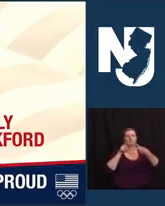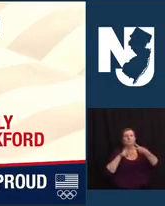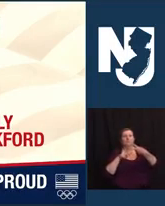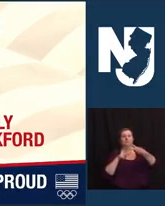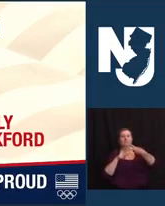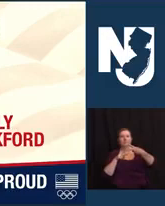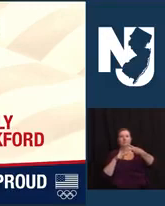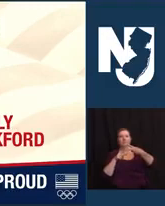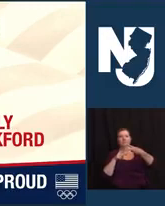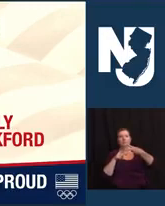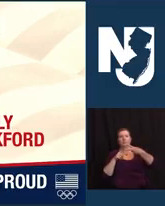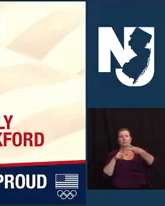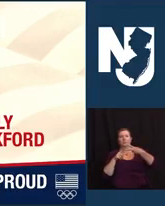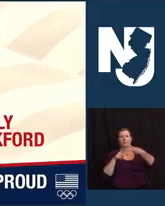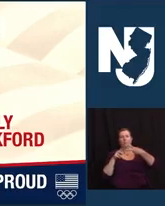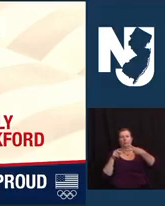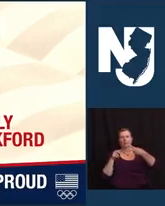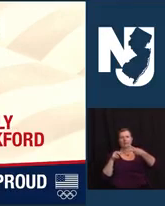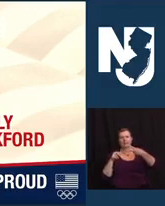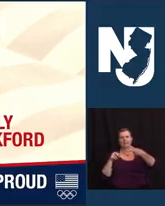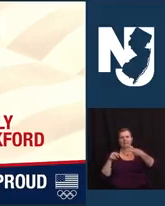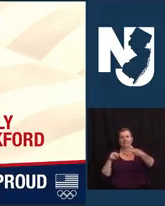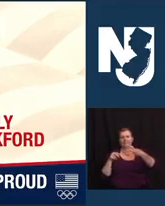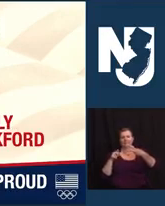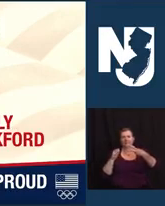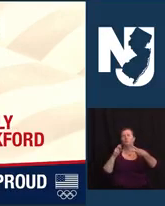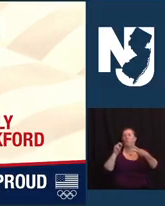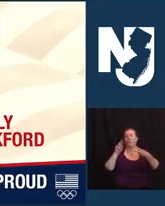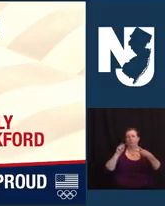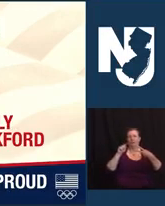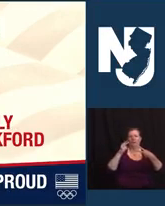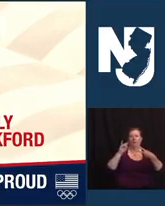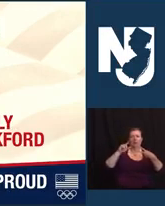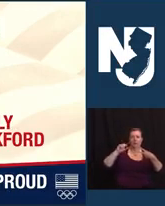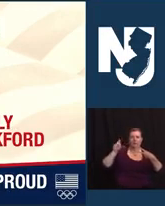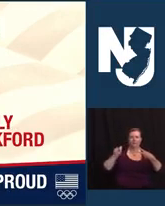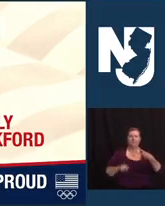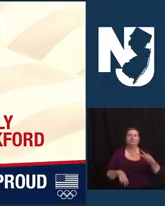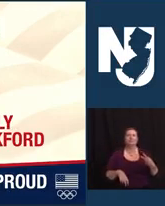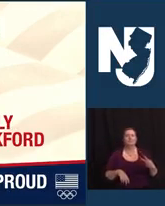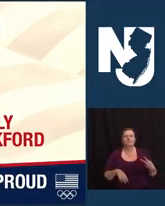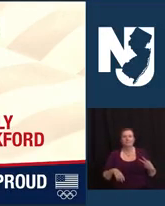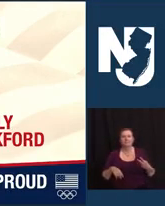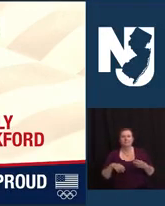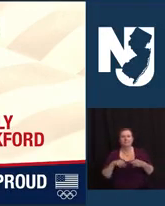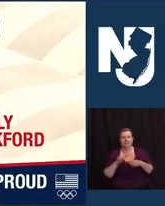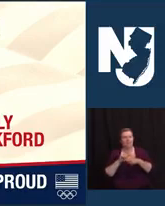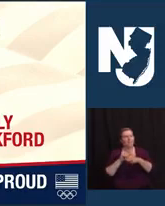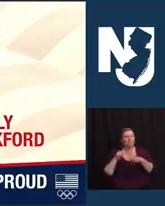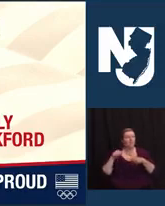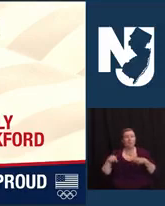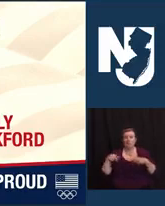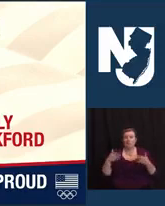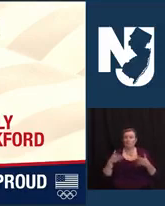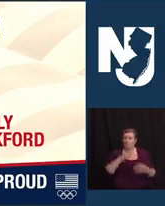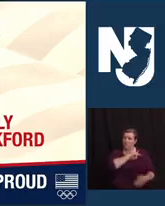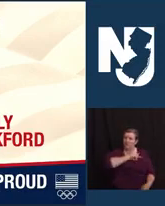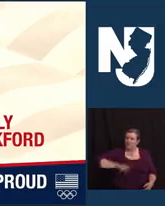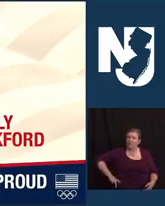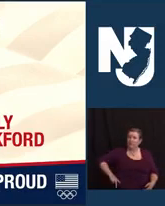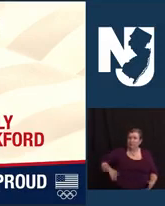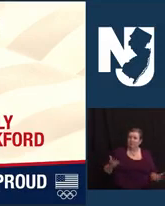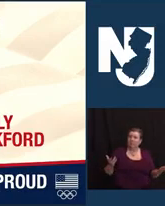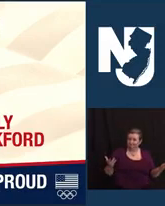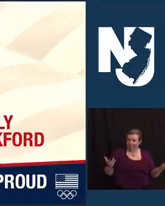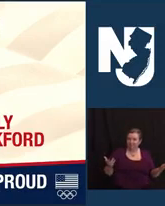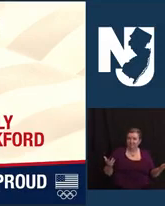by the way, the entire U.S. rowing team is based out of Princeton, practicing on Lake Carnegie, so we will just go ahead and claim that entire team as our own